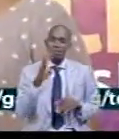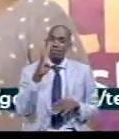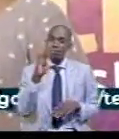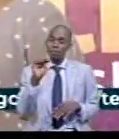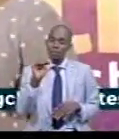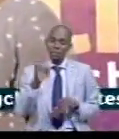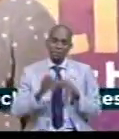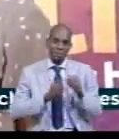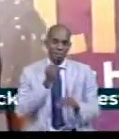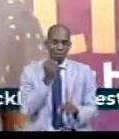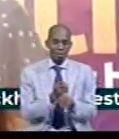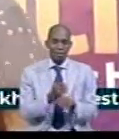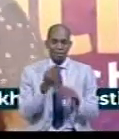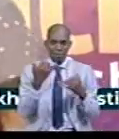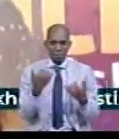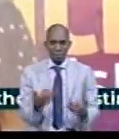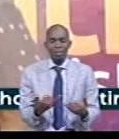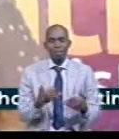God.